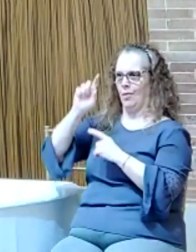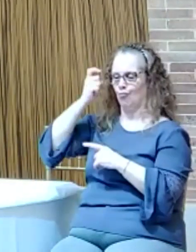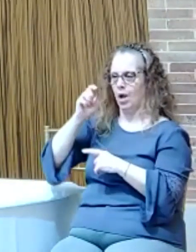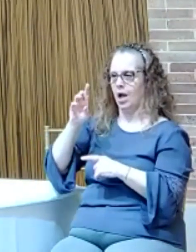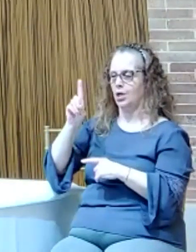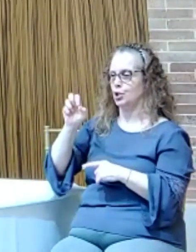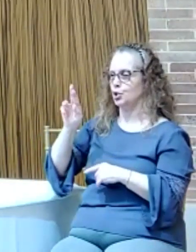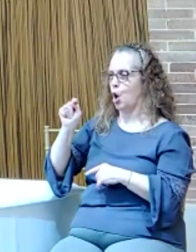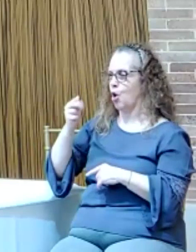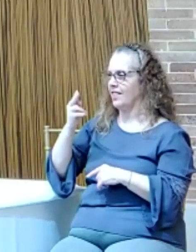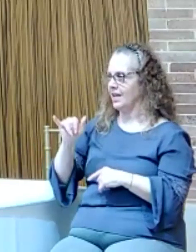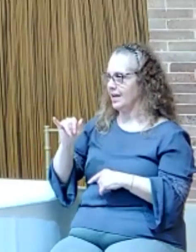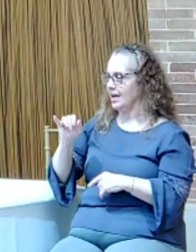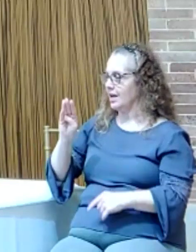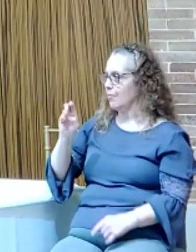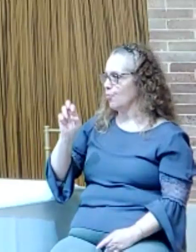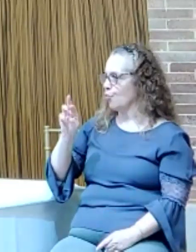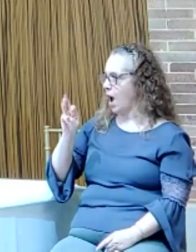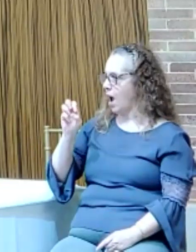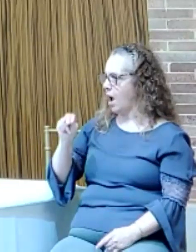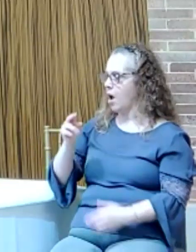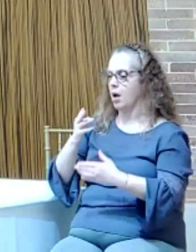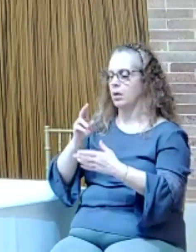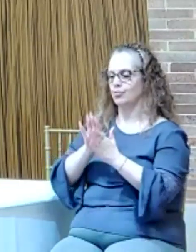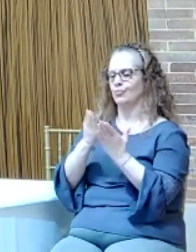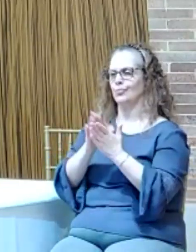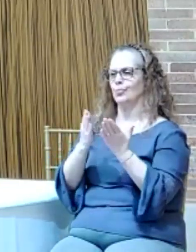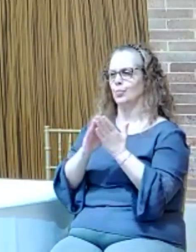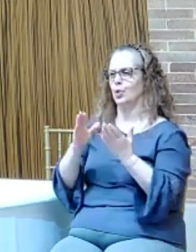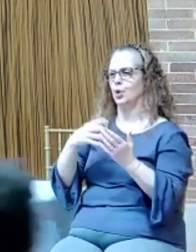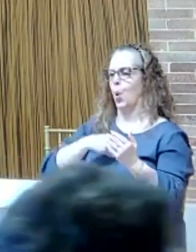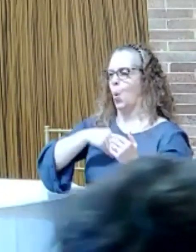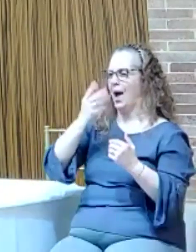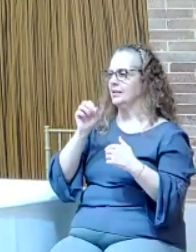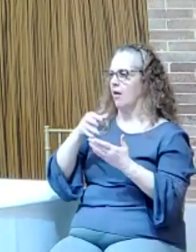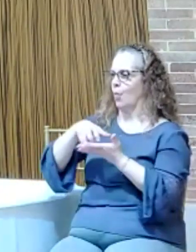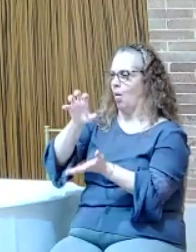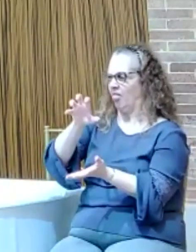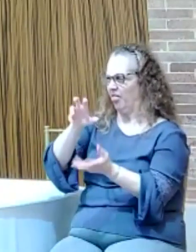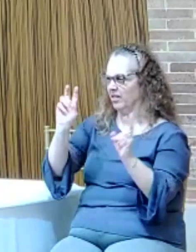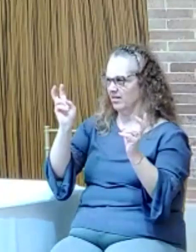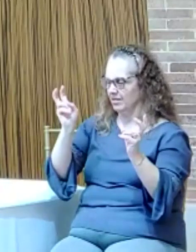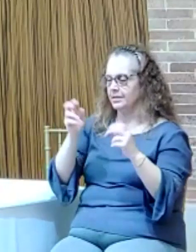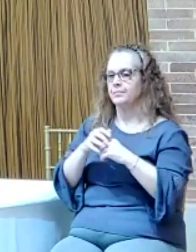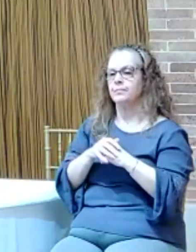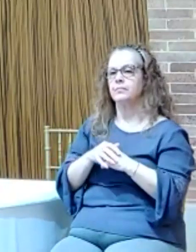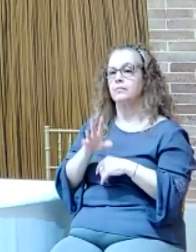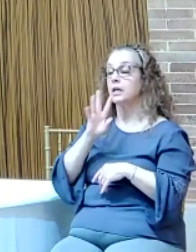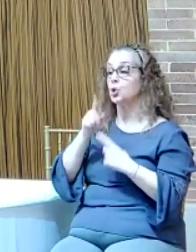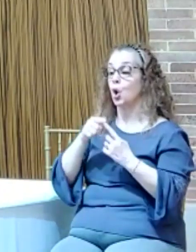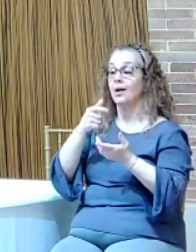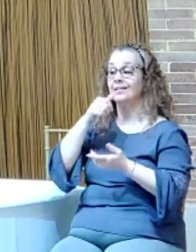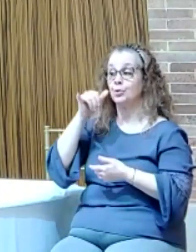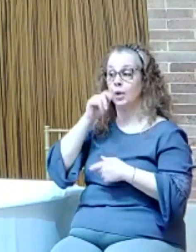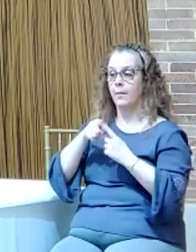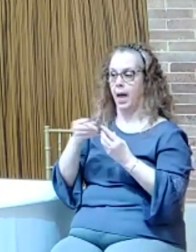called whiteness of wealth that talks about uh discrimination in the tax code New York Times put out a story yesterday about property taxes